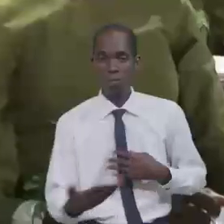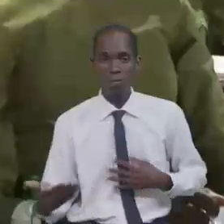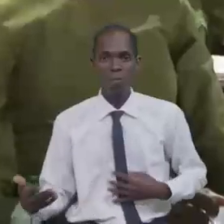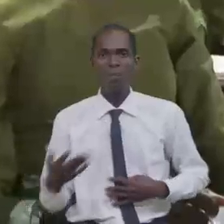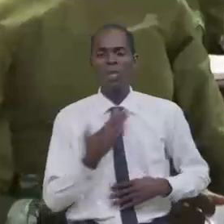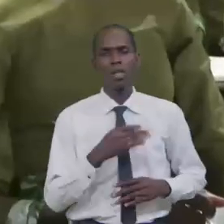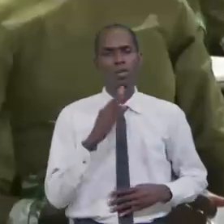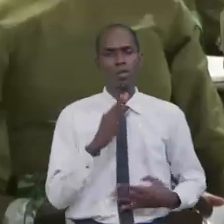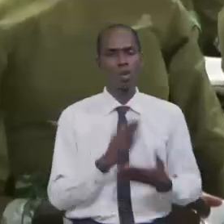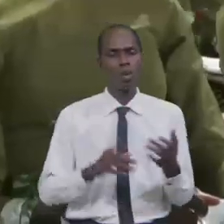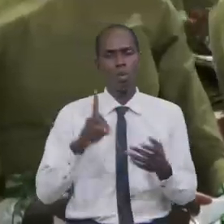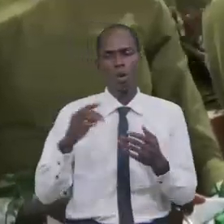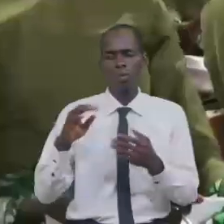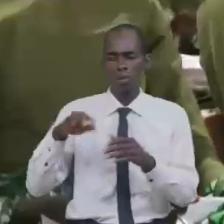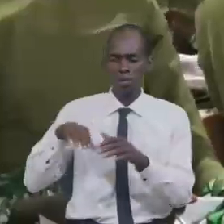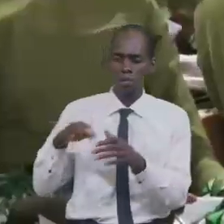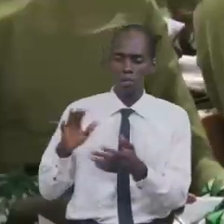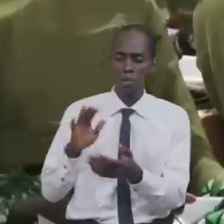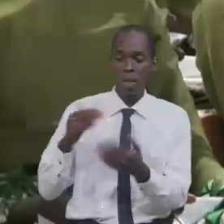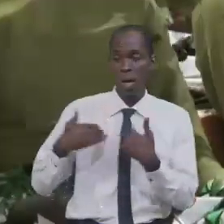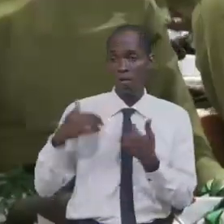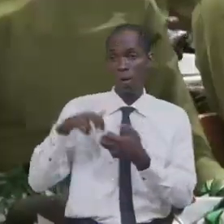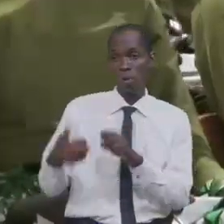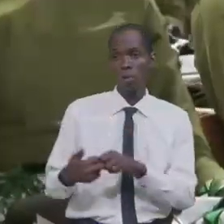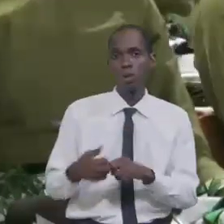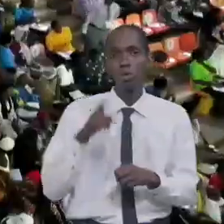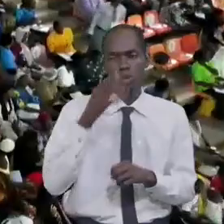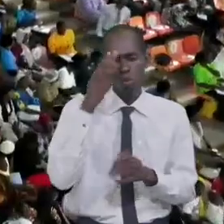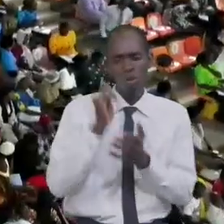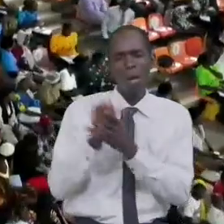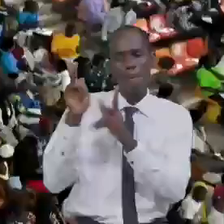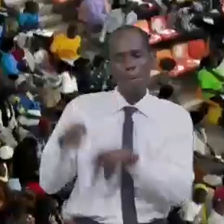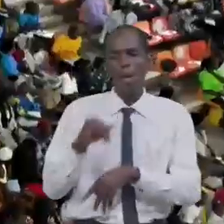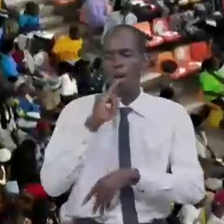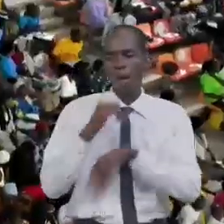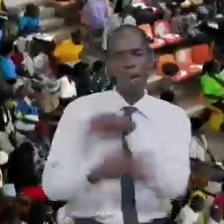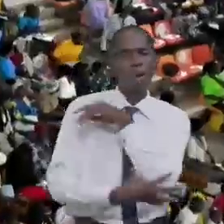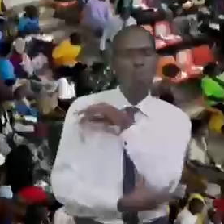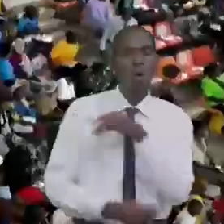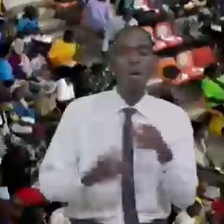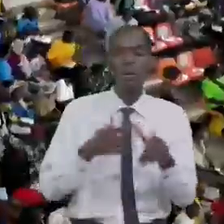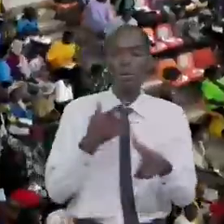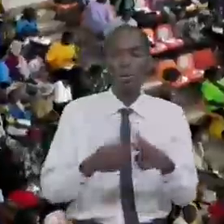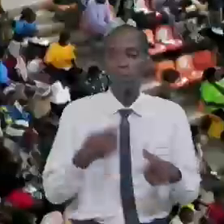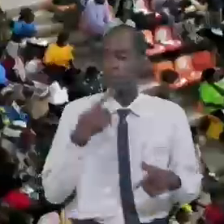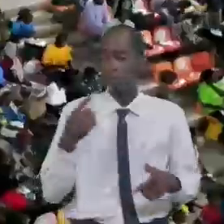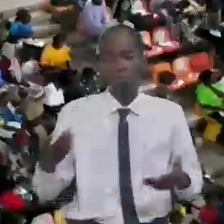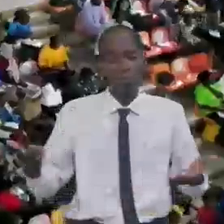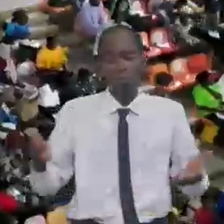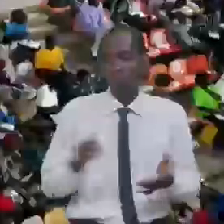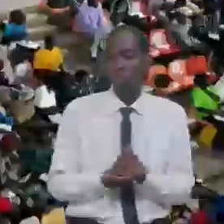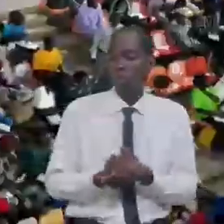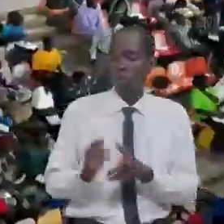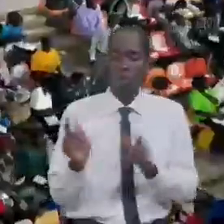gets into trouble, and you know he's poor already, and then he says, he comes to you and he says, can you help